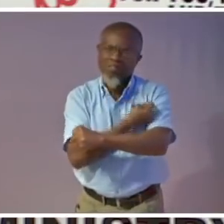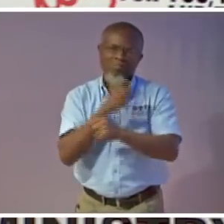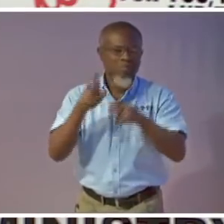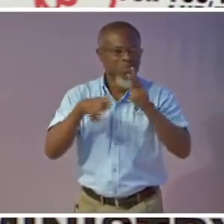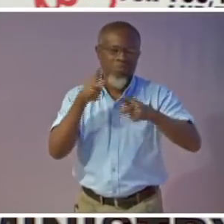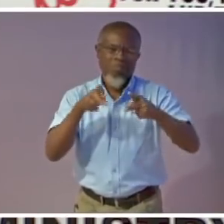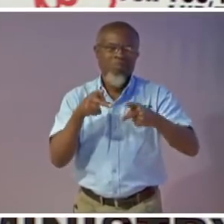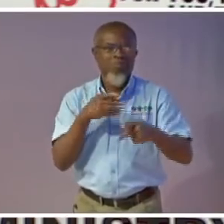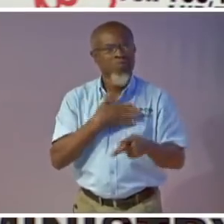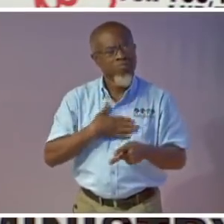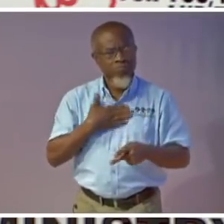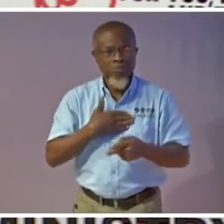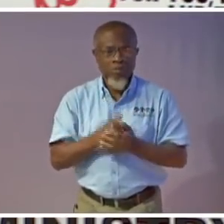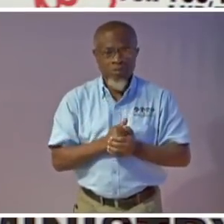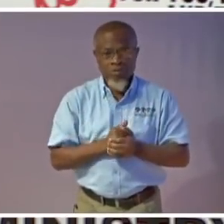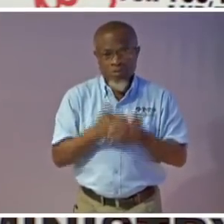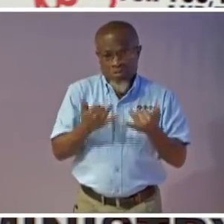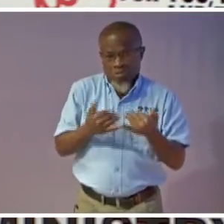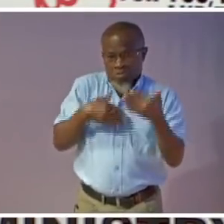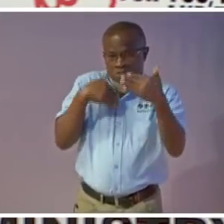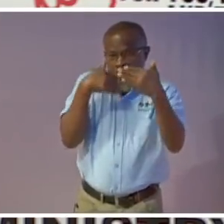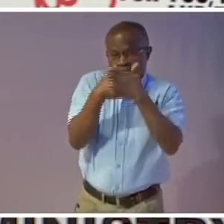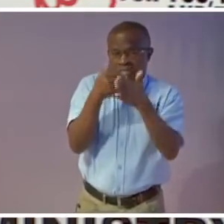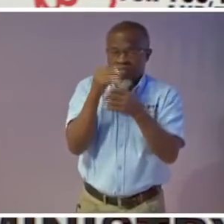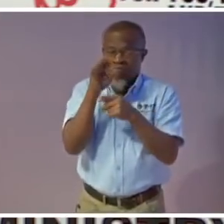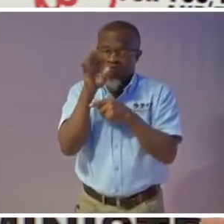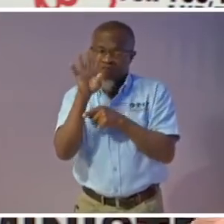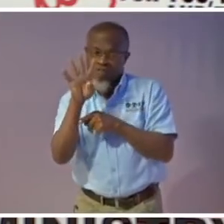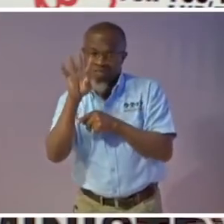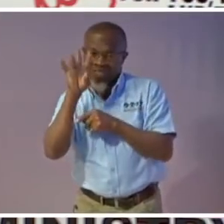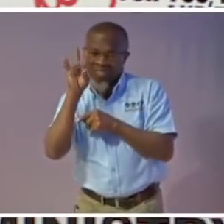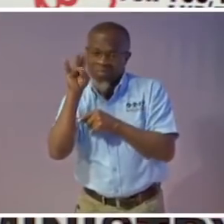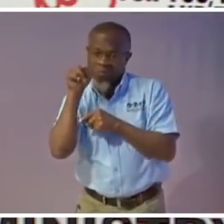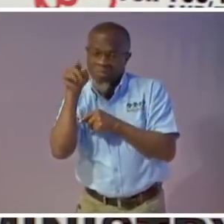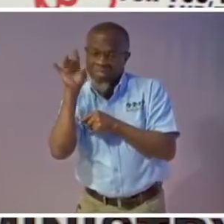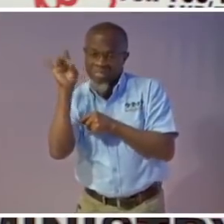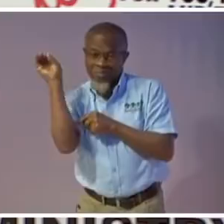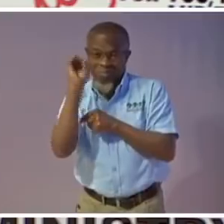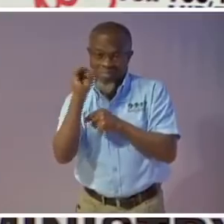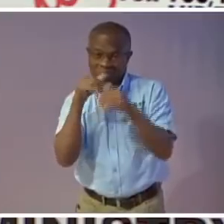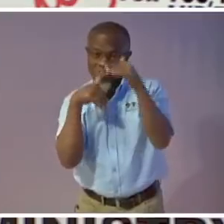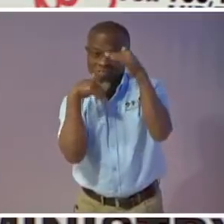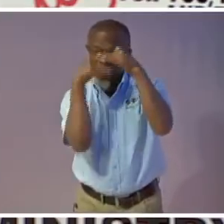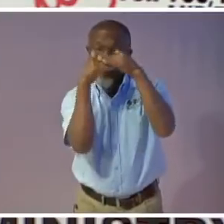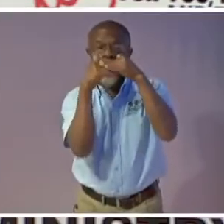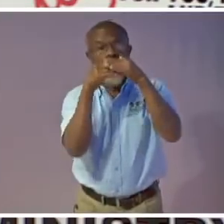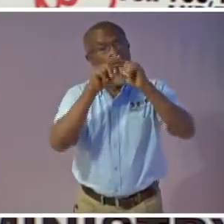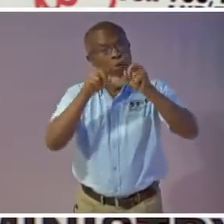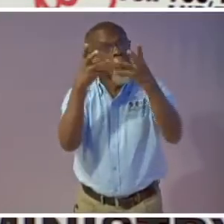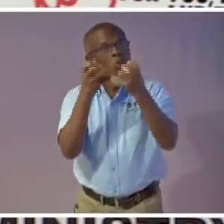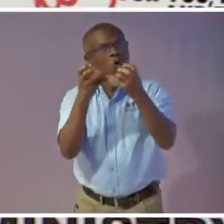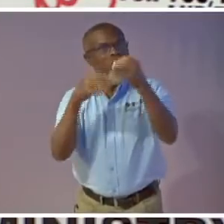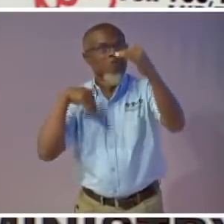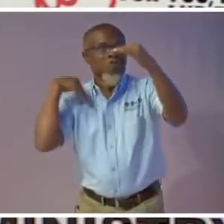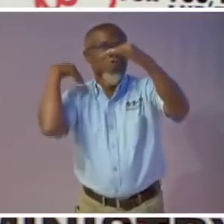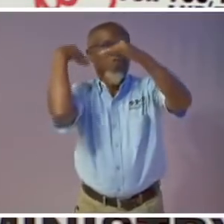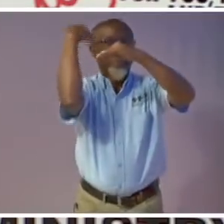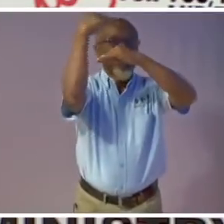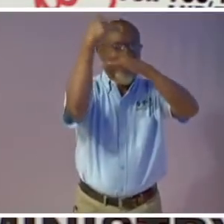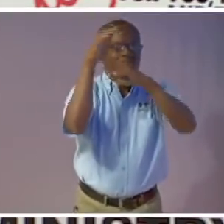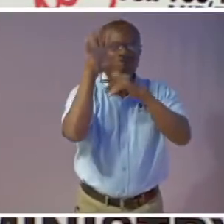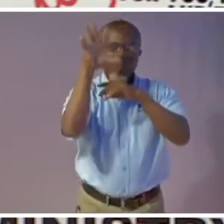We are currently at 47.8% fully vaccinated. Let's make a commitment to get it up to about 50%